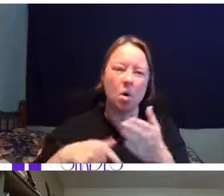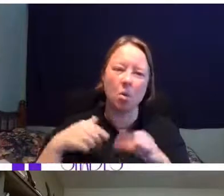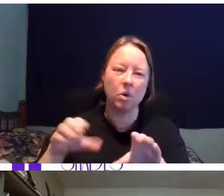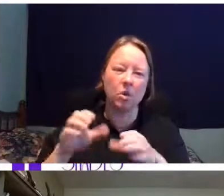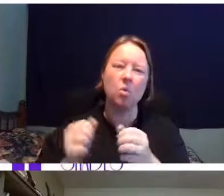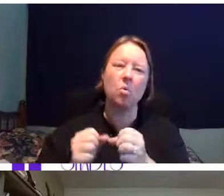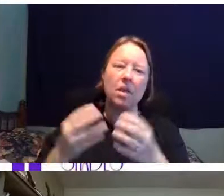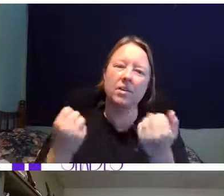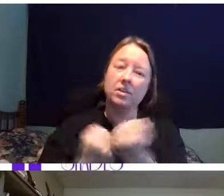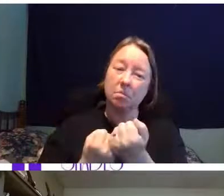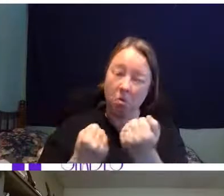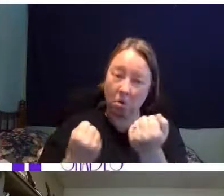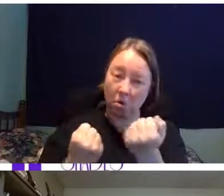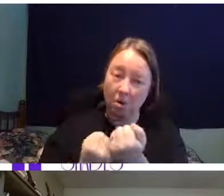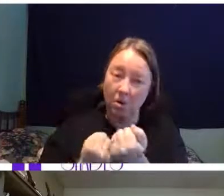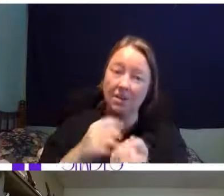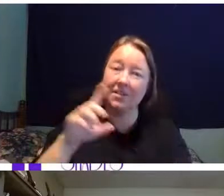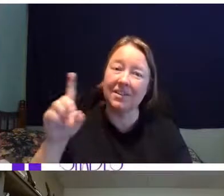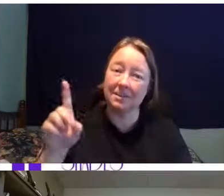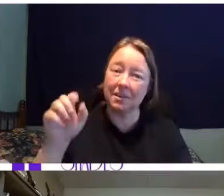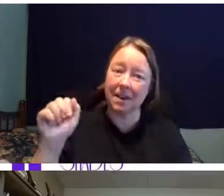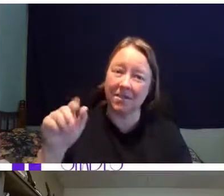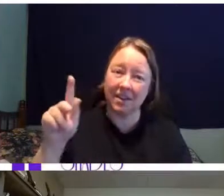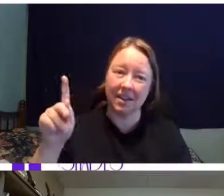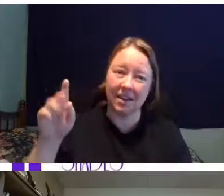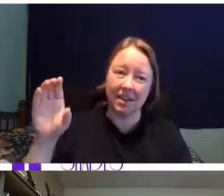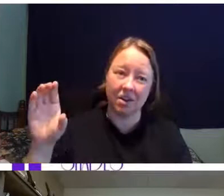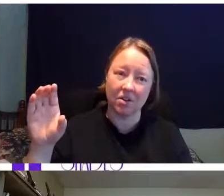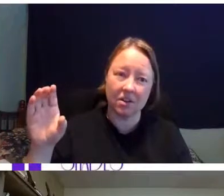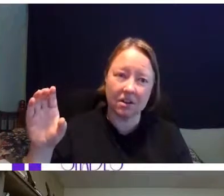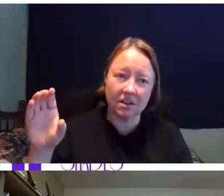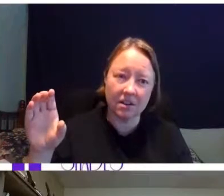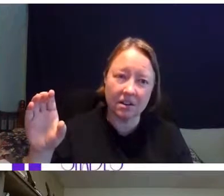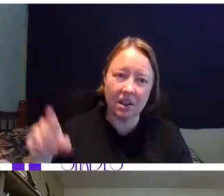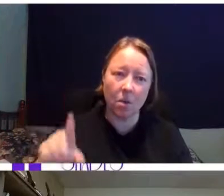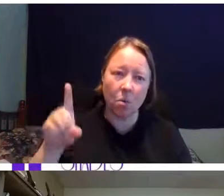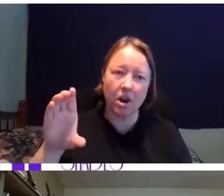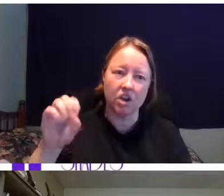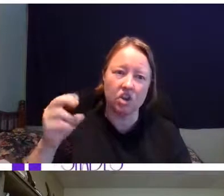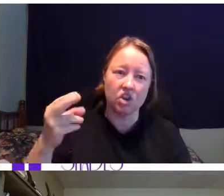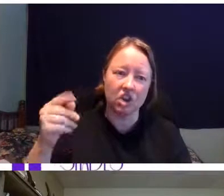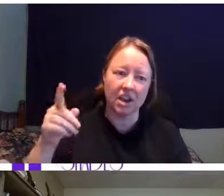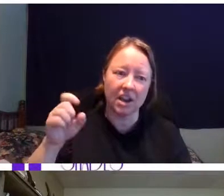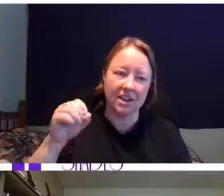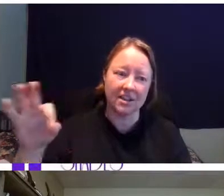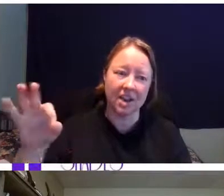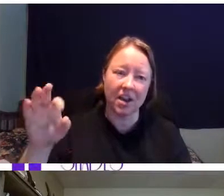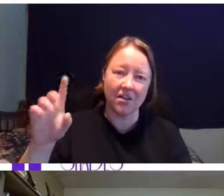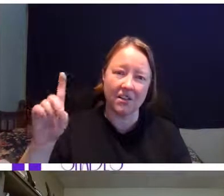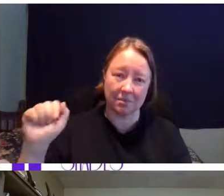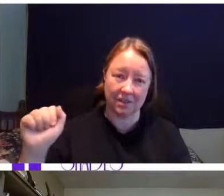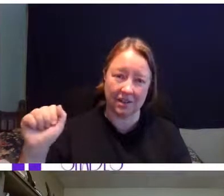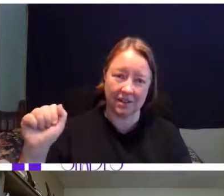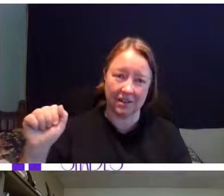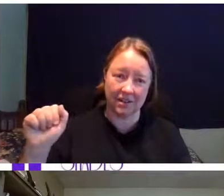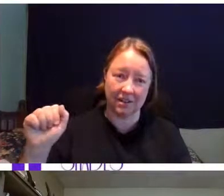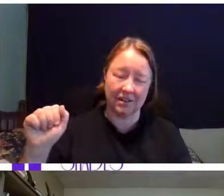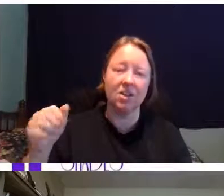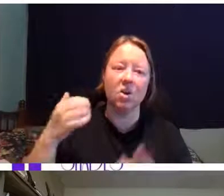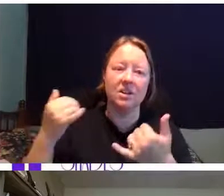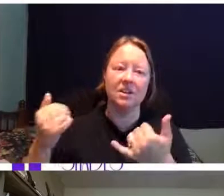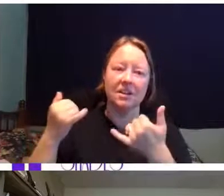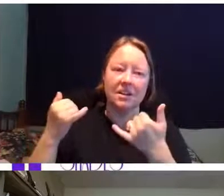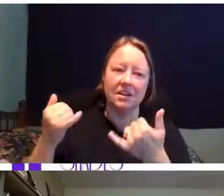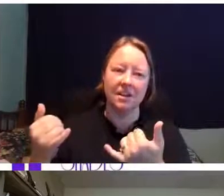the support of Disability Advocates in Washington County and 100 Shades of Disability. Today